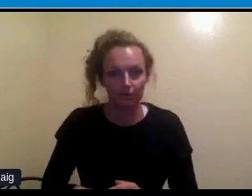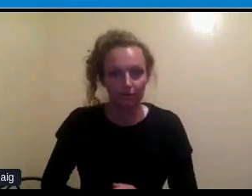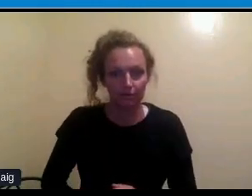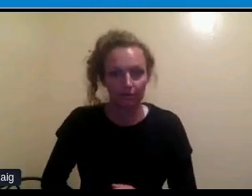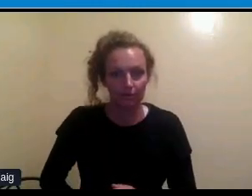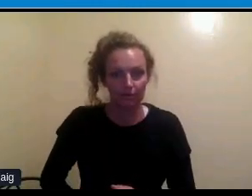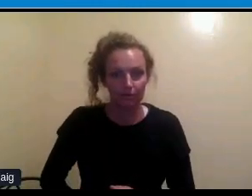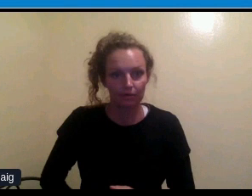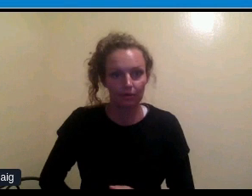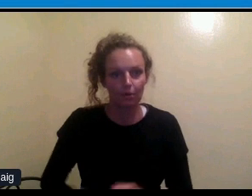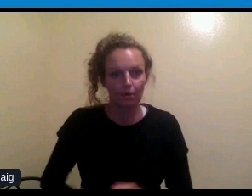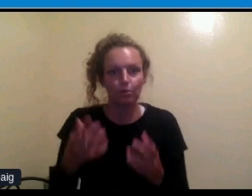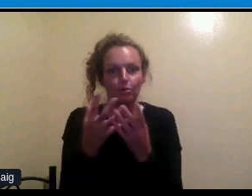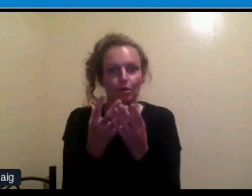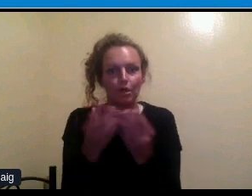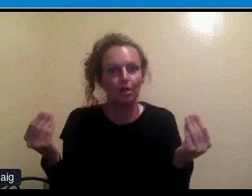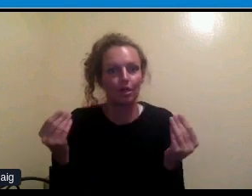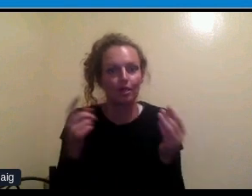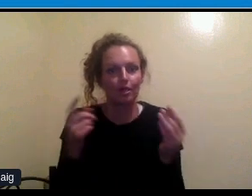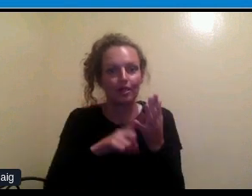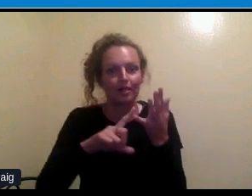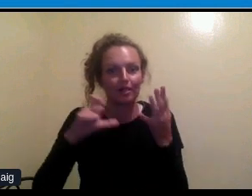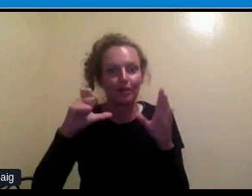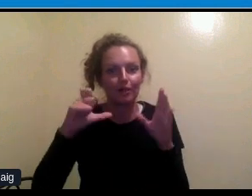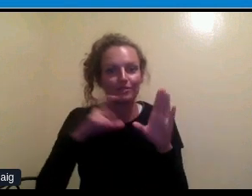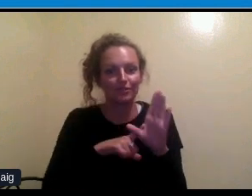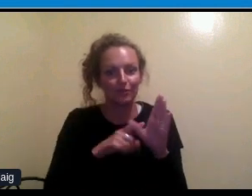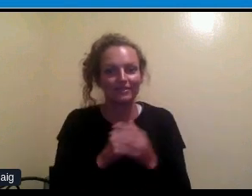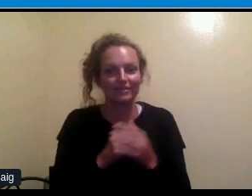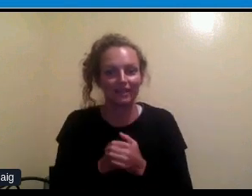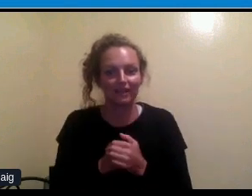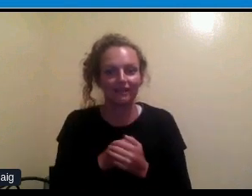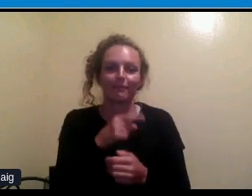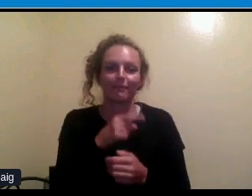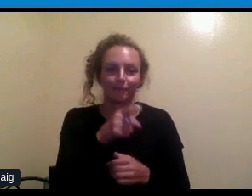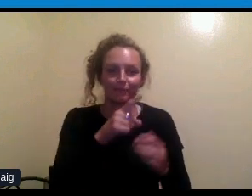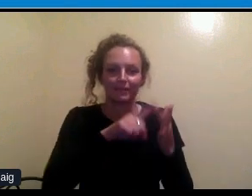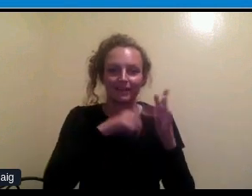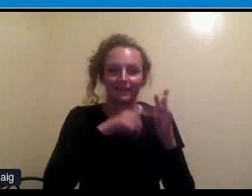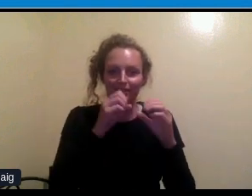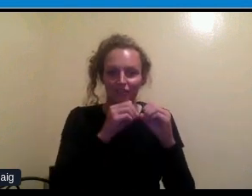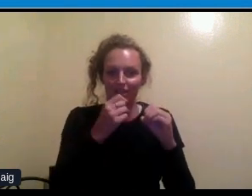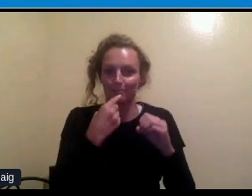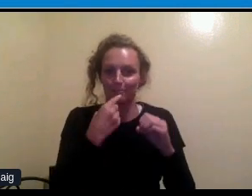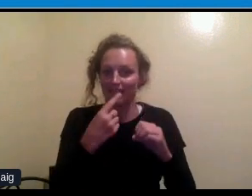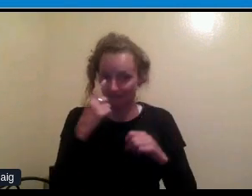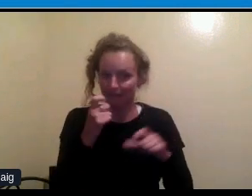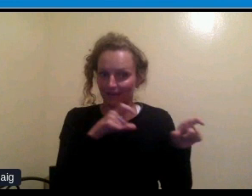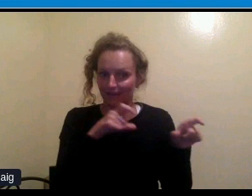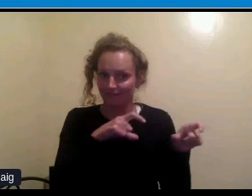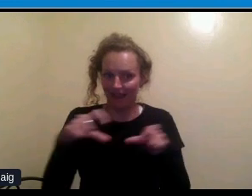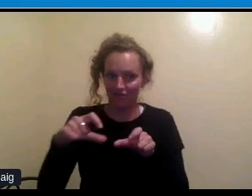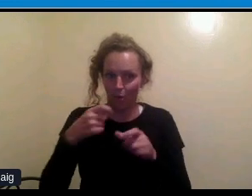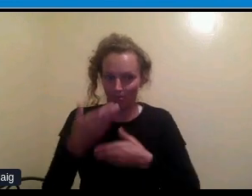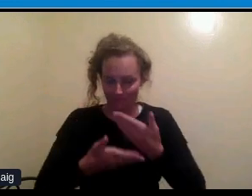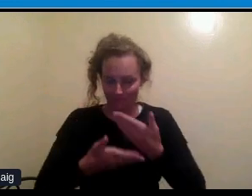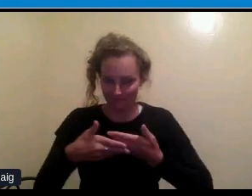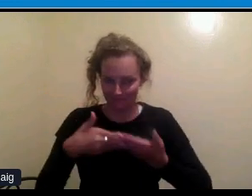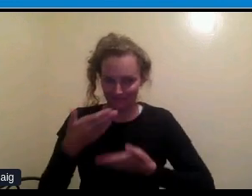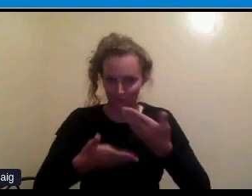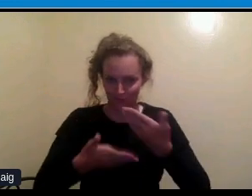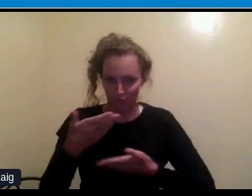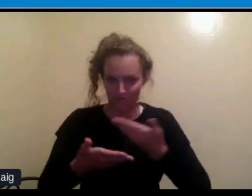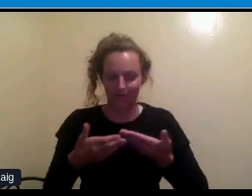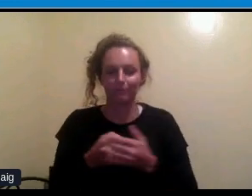Oh, I think we've lost Lucy. I'm sorry, I can carry on that story because Lucy has told me that one before. And it goes to